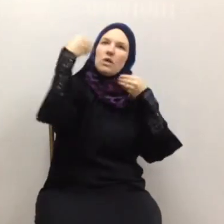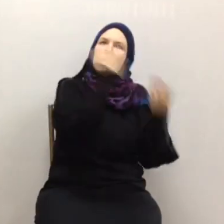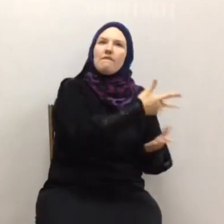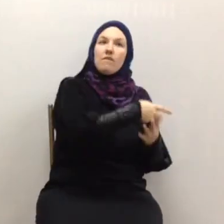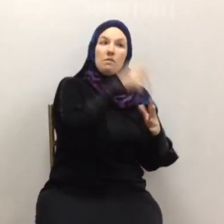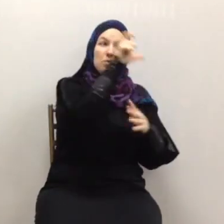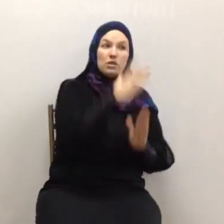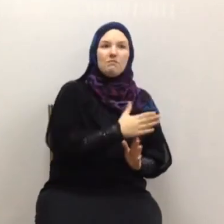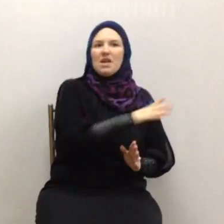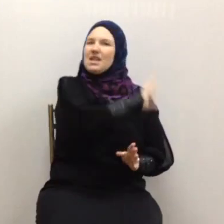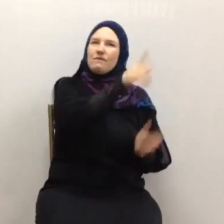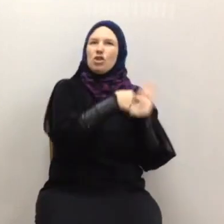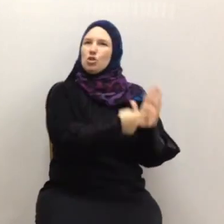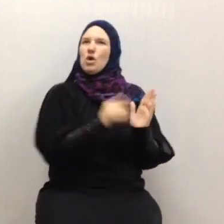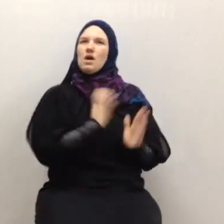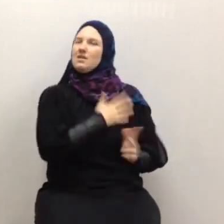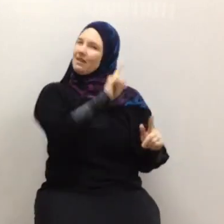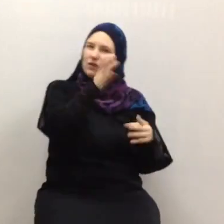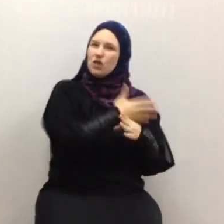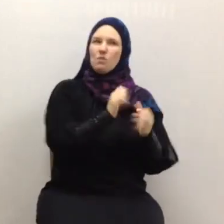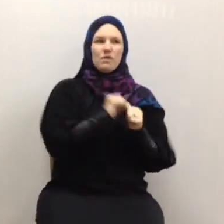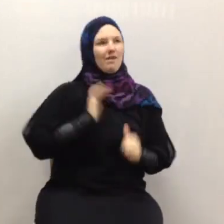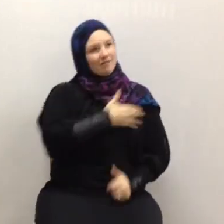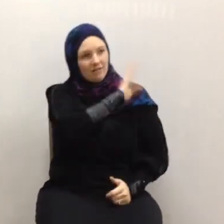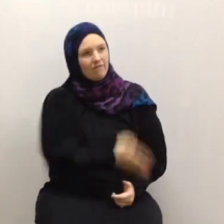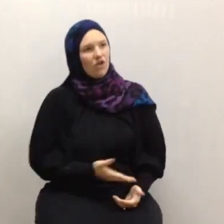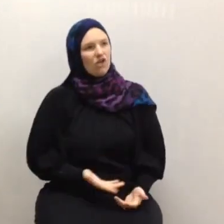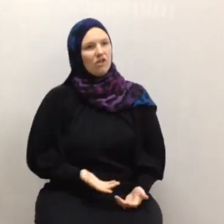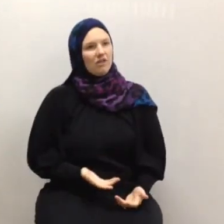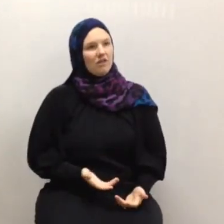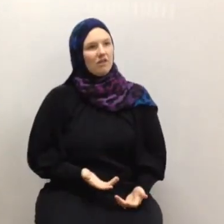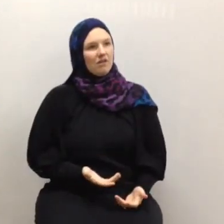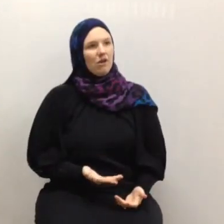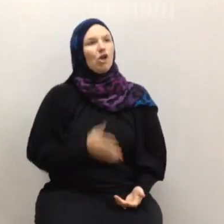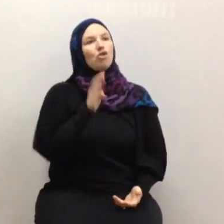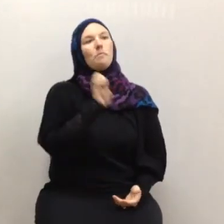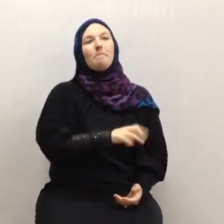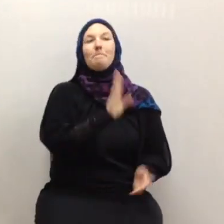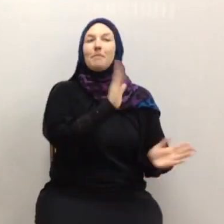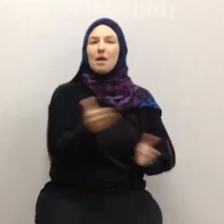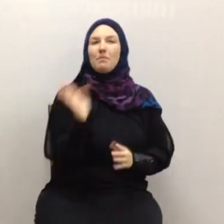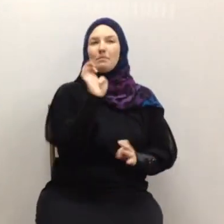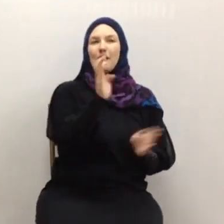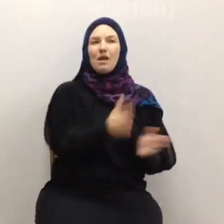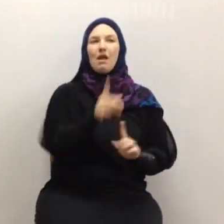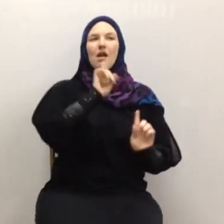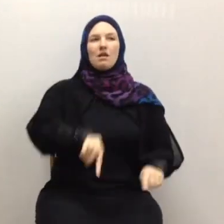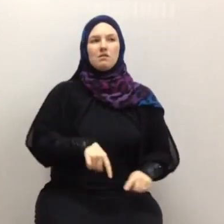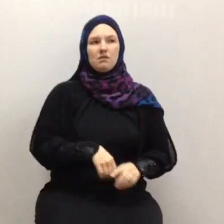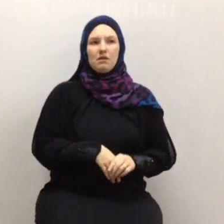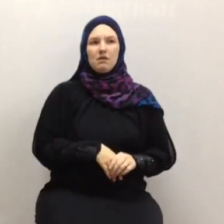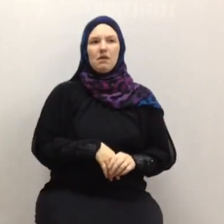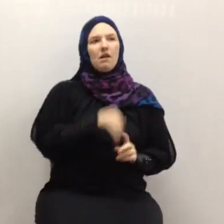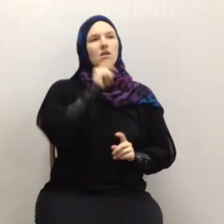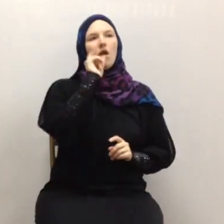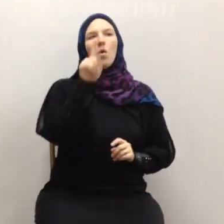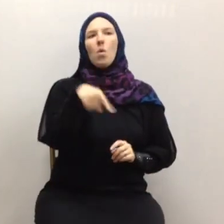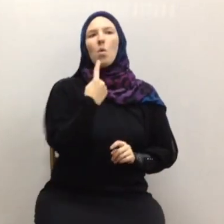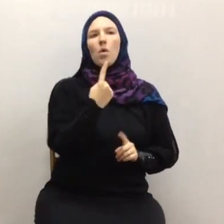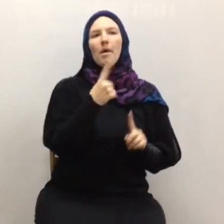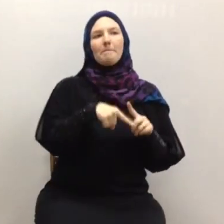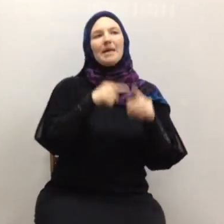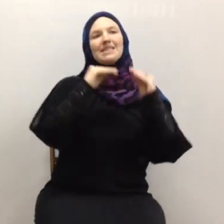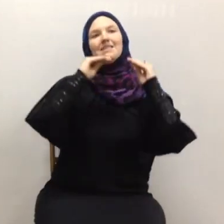You better prepare an answer. So it's not only about even teaching Islam, it's about your